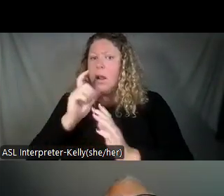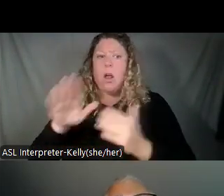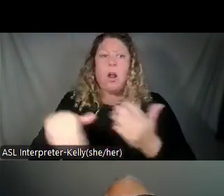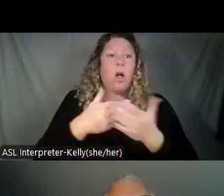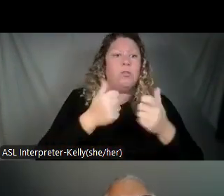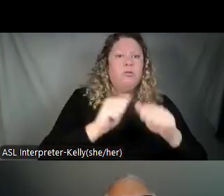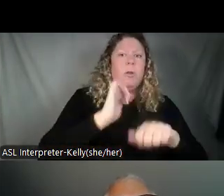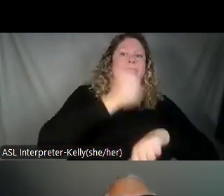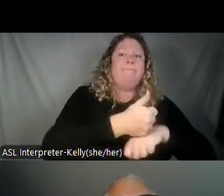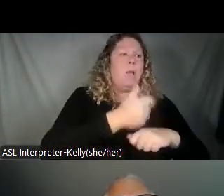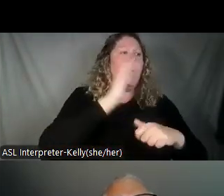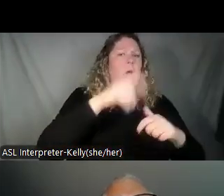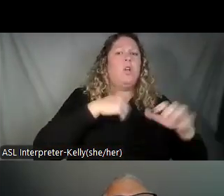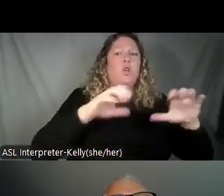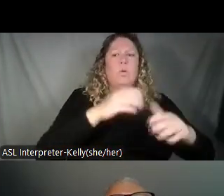beginning.